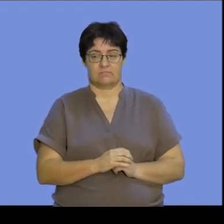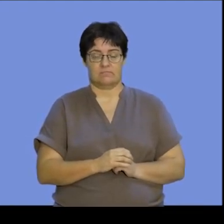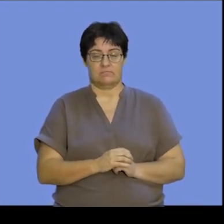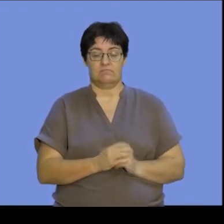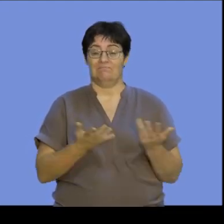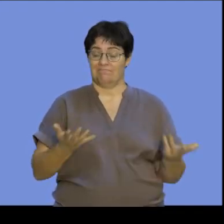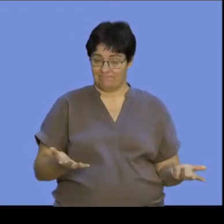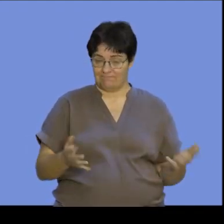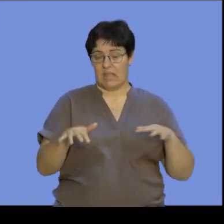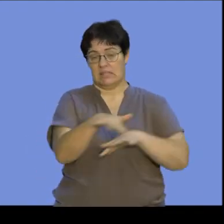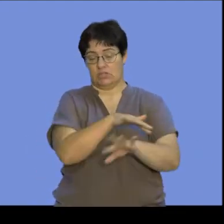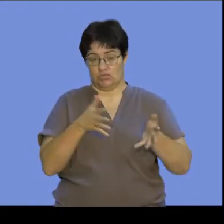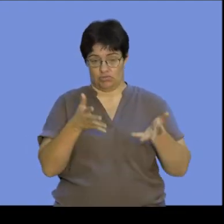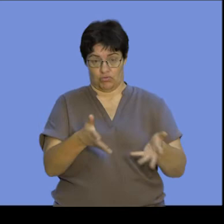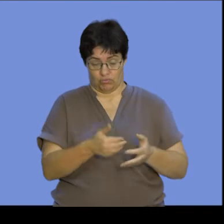that's our situation.